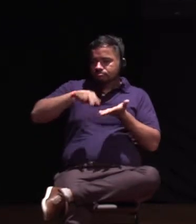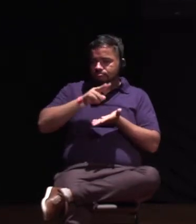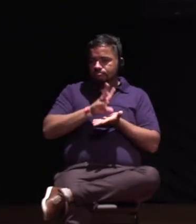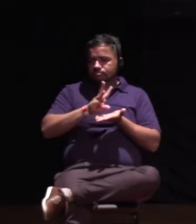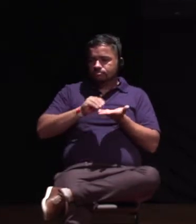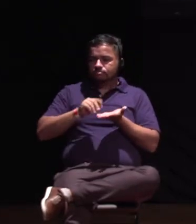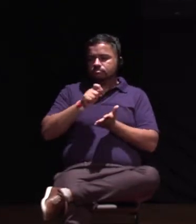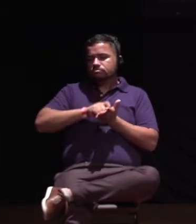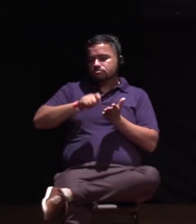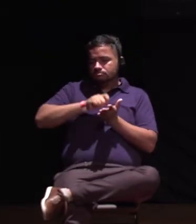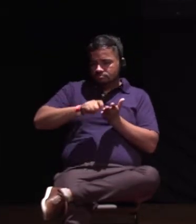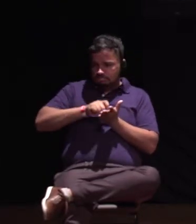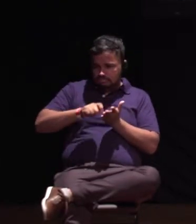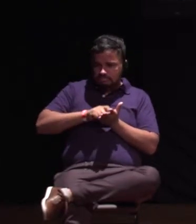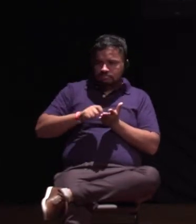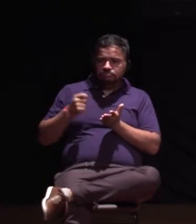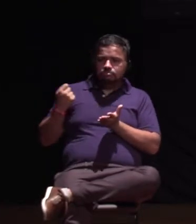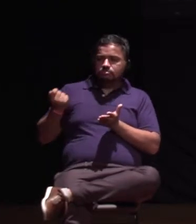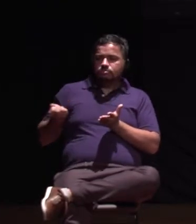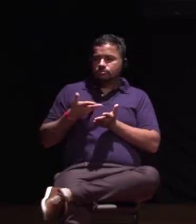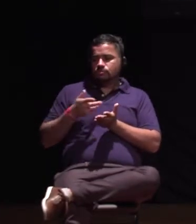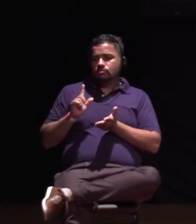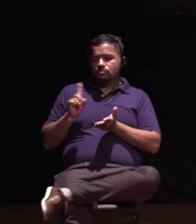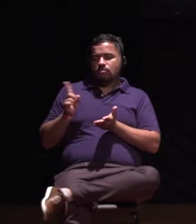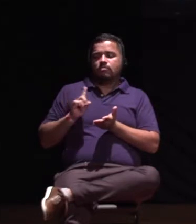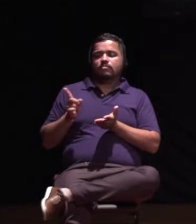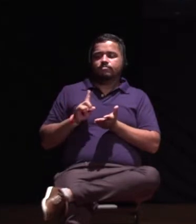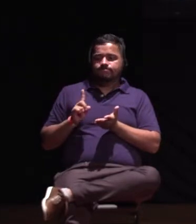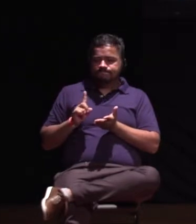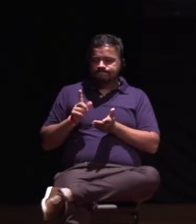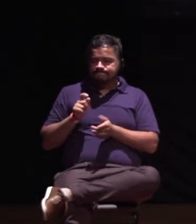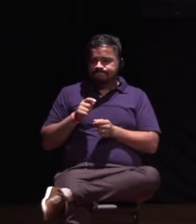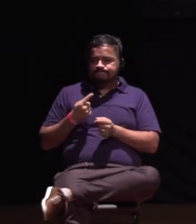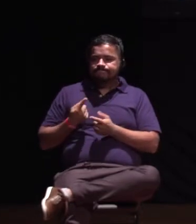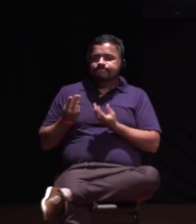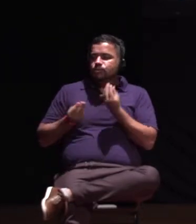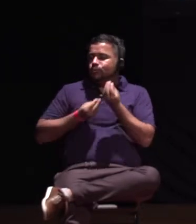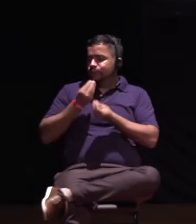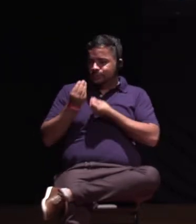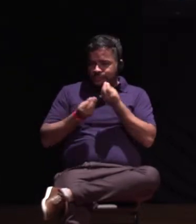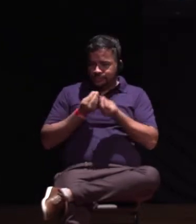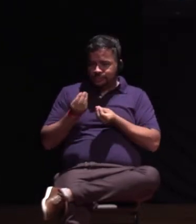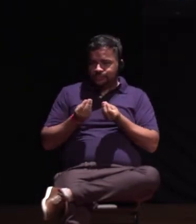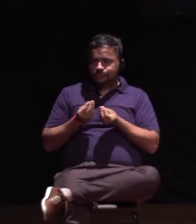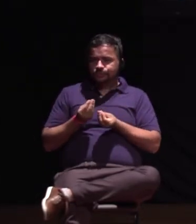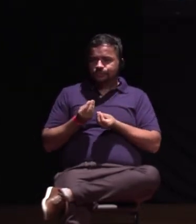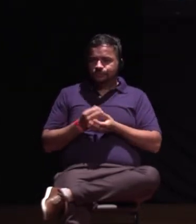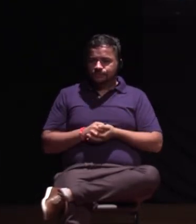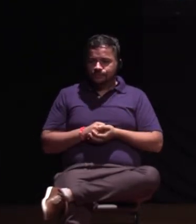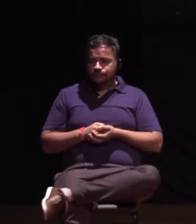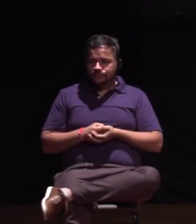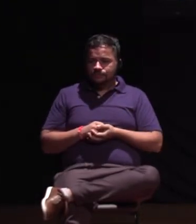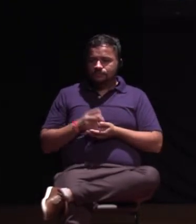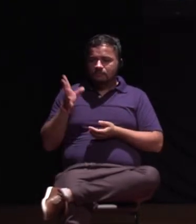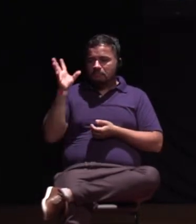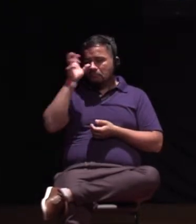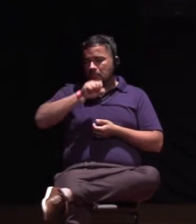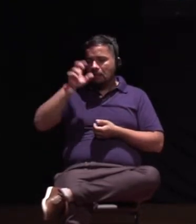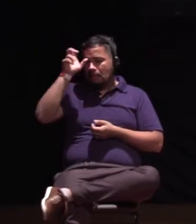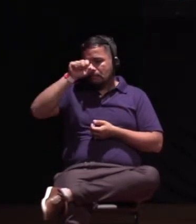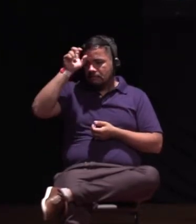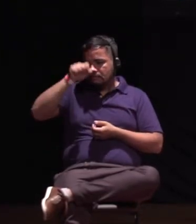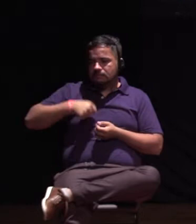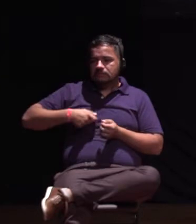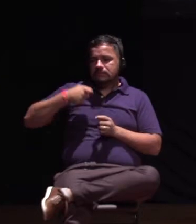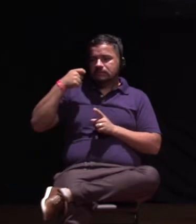I still don't feel, even though I learned it over months and performed it officially, I never have felt like I can fully explain